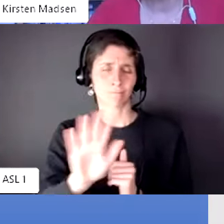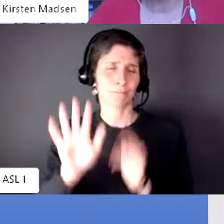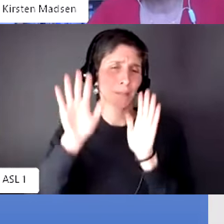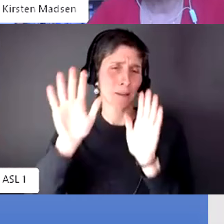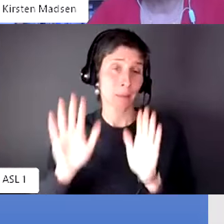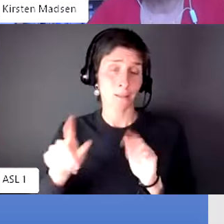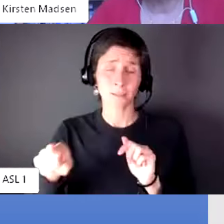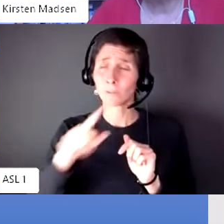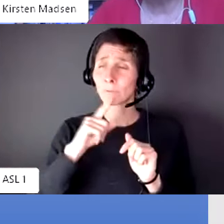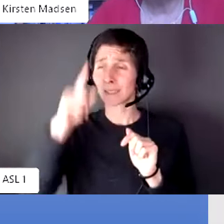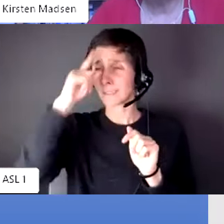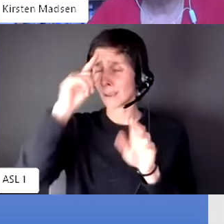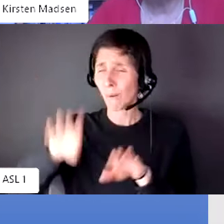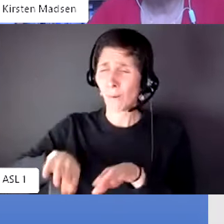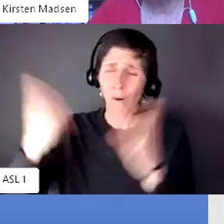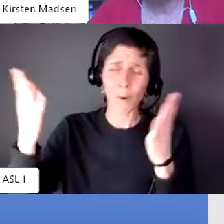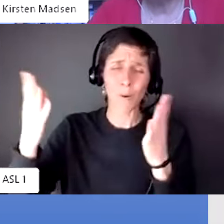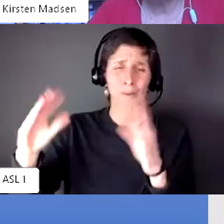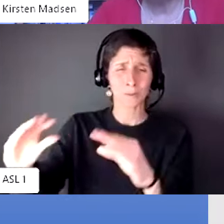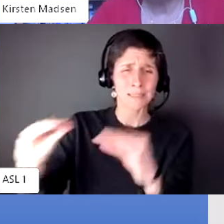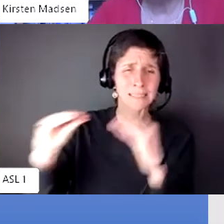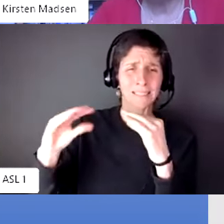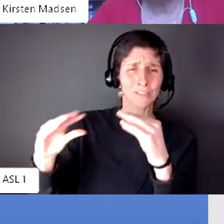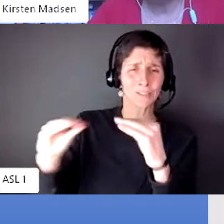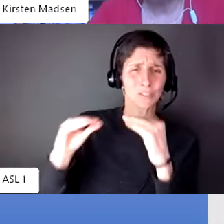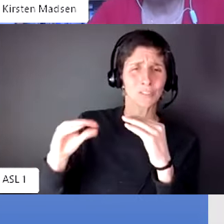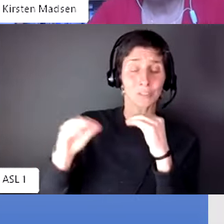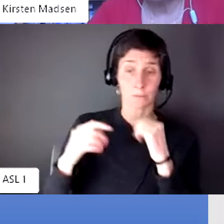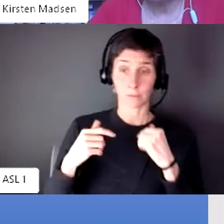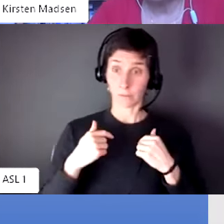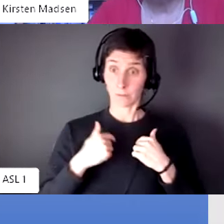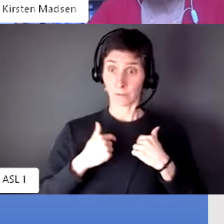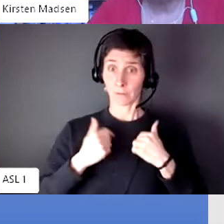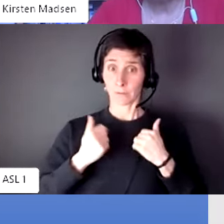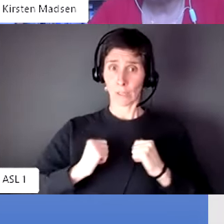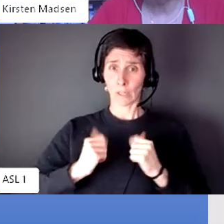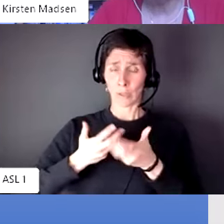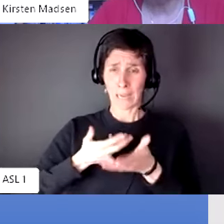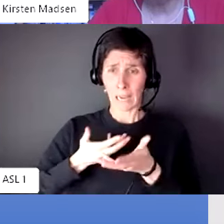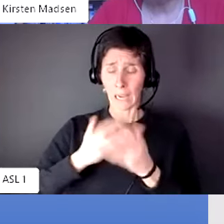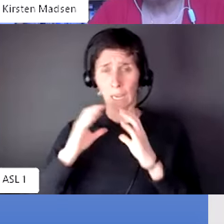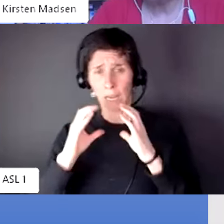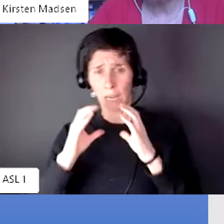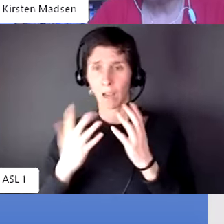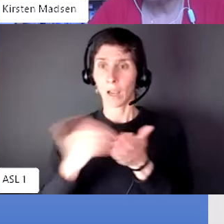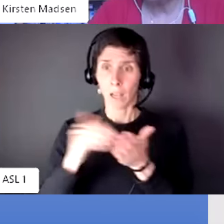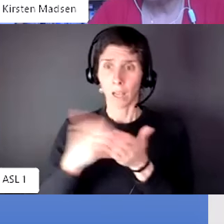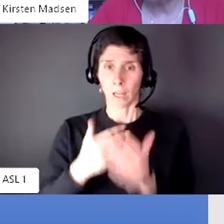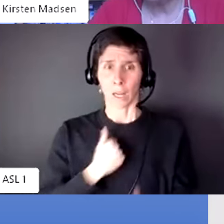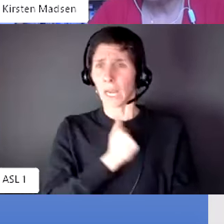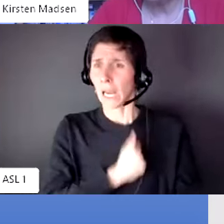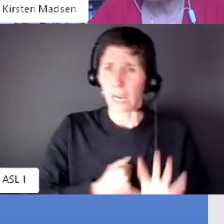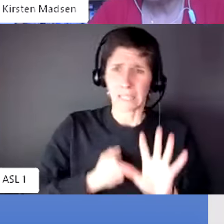to teaching. And when I was trying to communicate with them, I kept apologizing and saying, I'm so